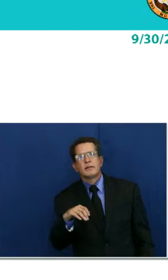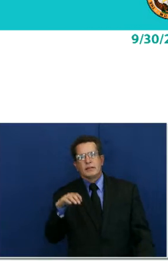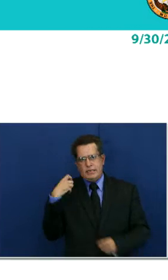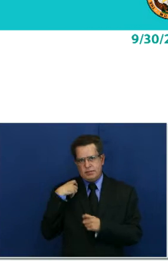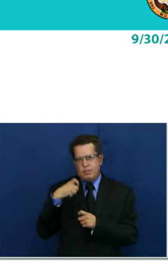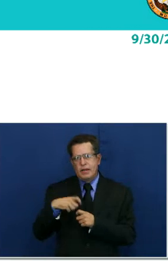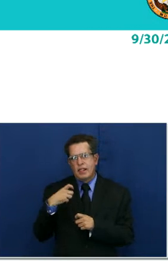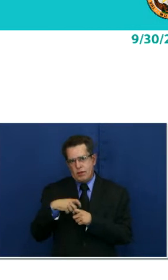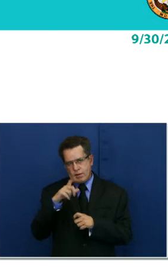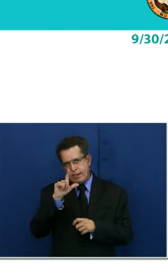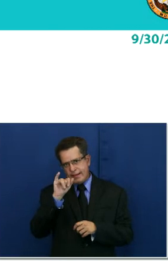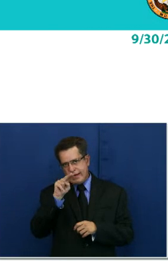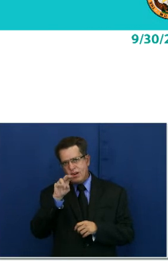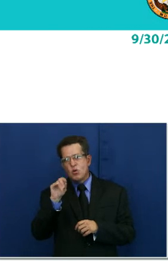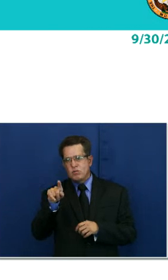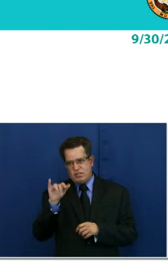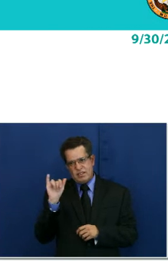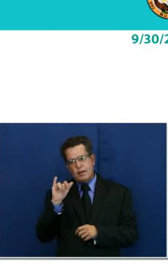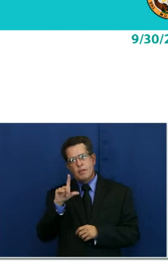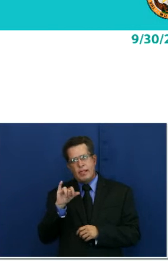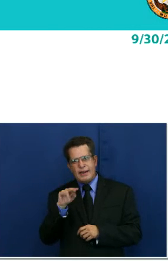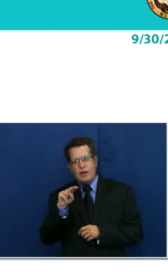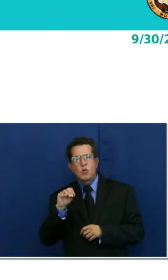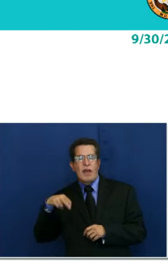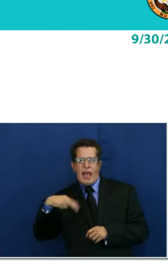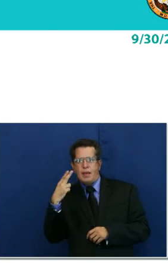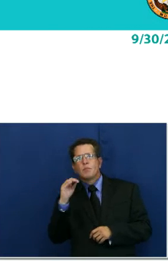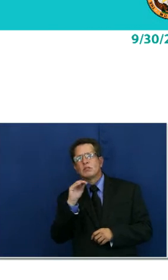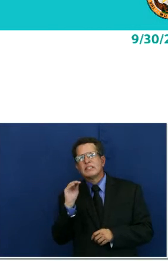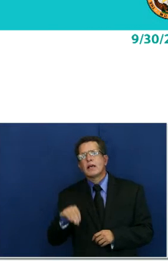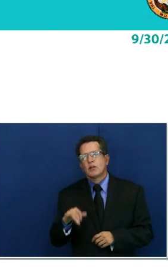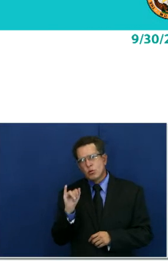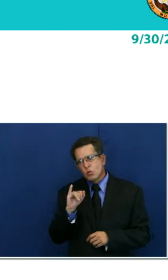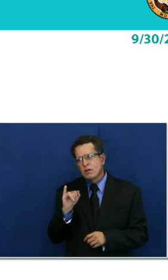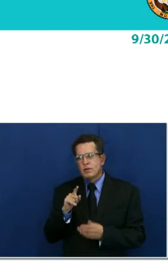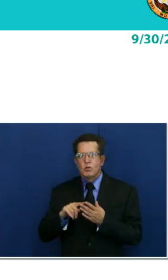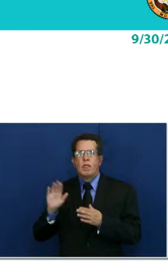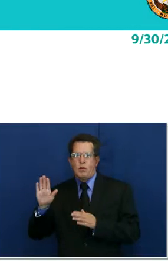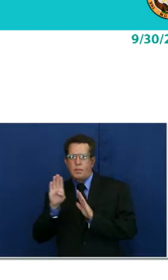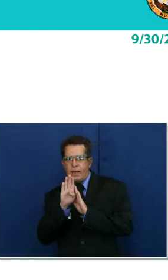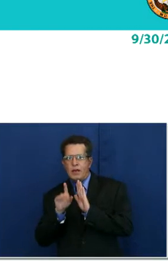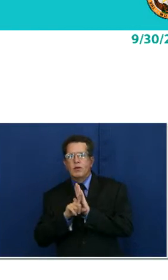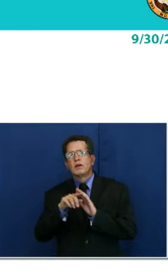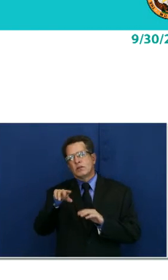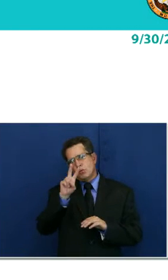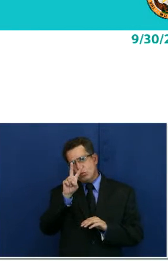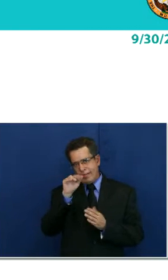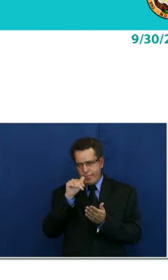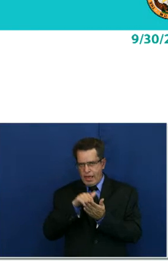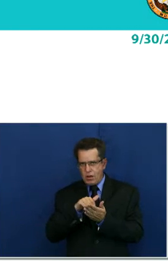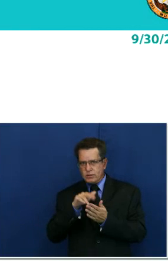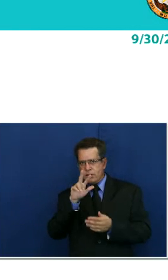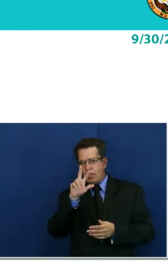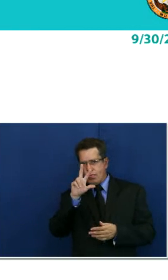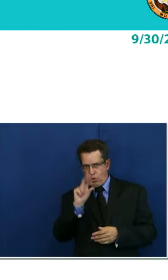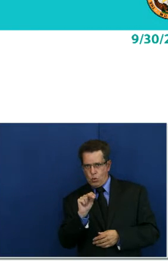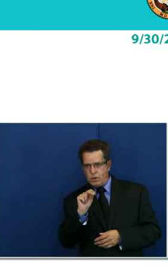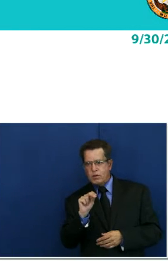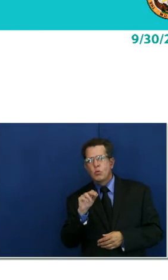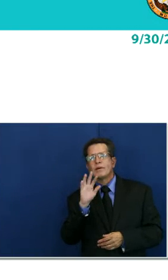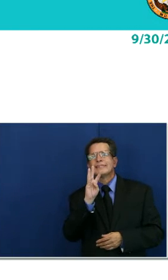Latinos represent the majority in terms of race and ethnicity at 2,030,